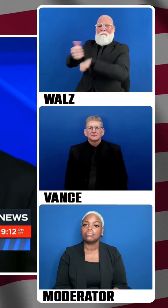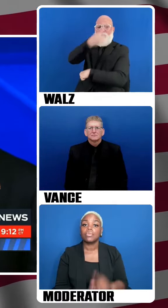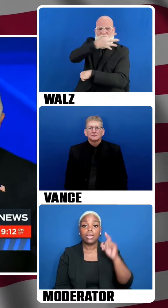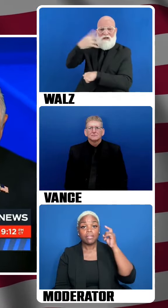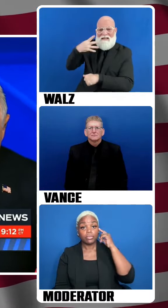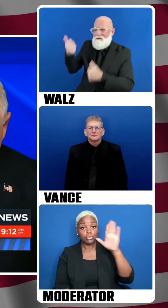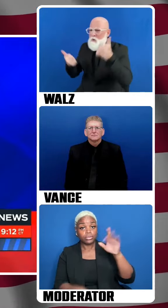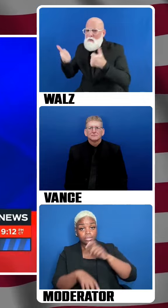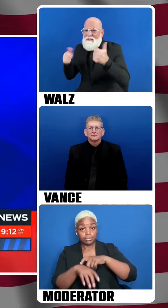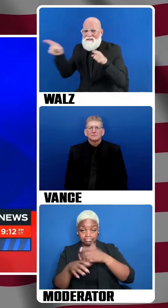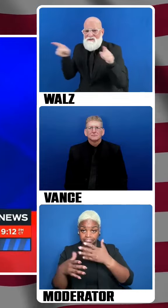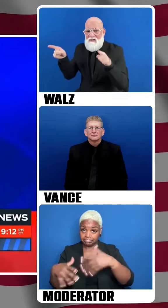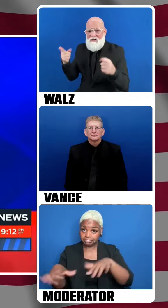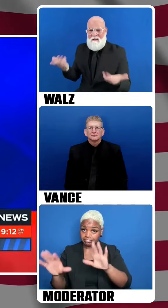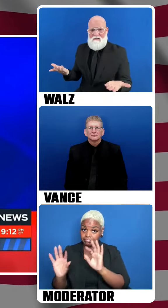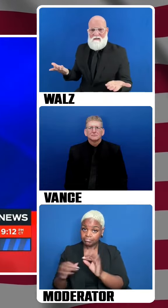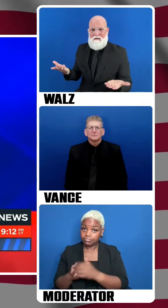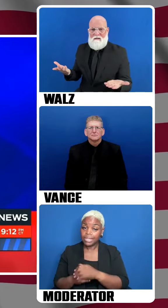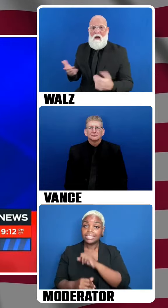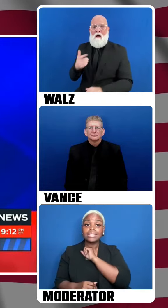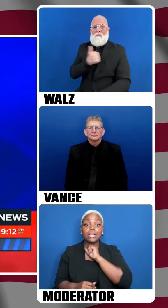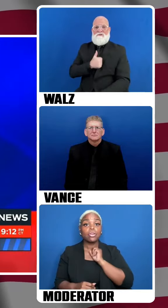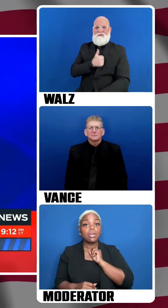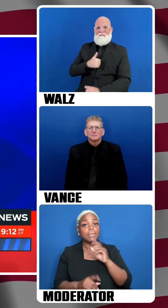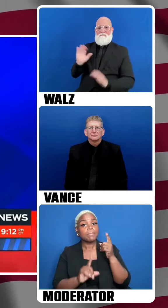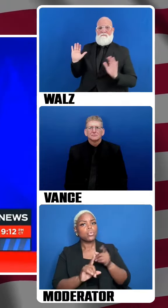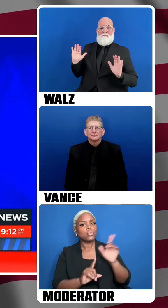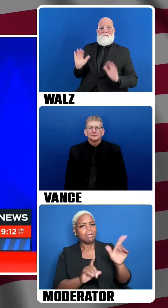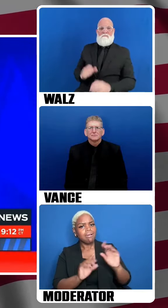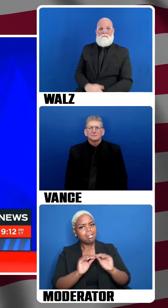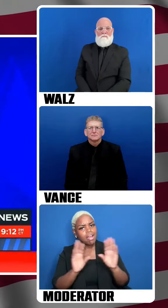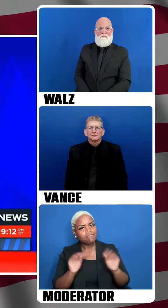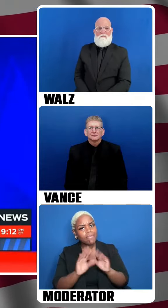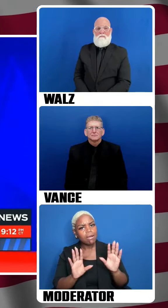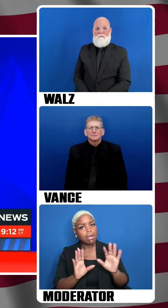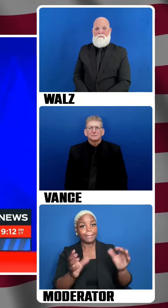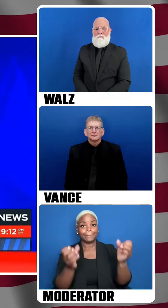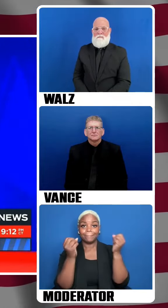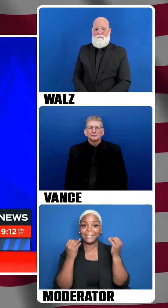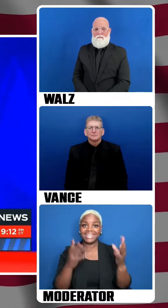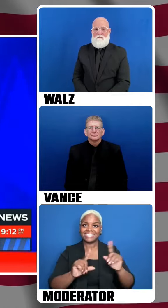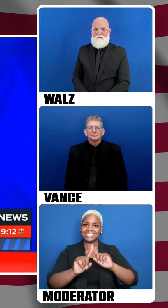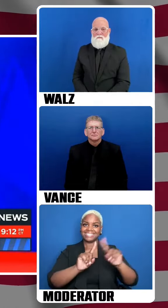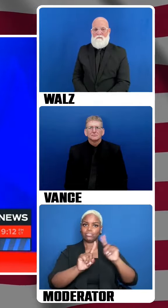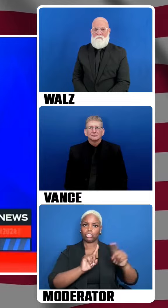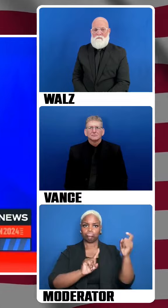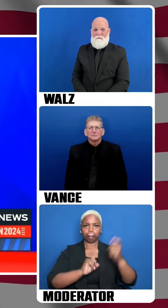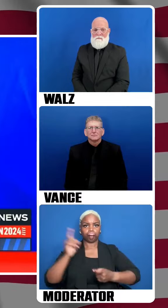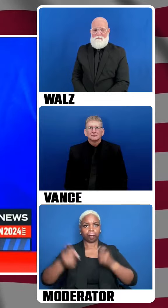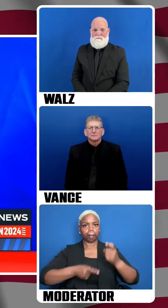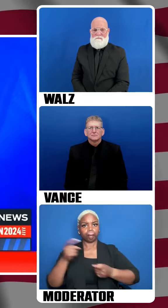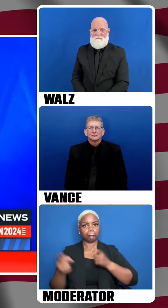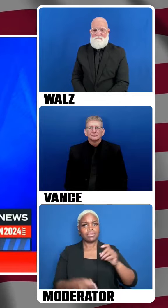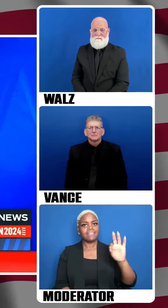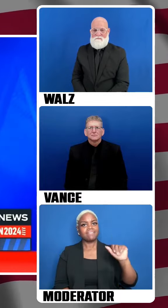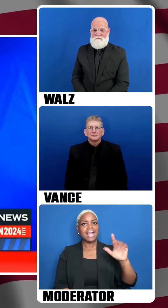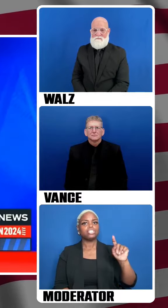that point, I'd like for you to clarify. There are many contributing factors to high housing costs. What evidence do you have